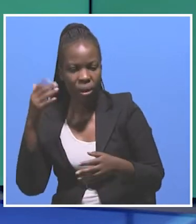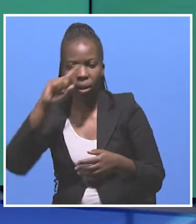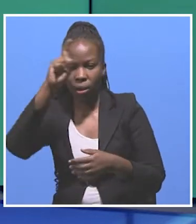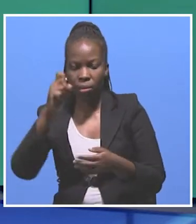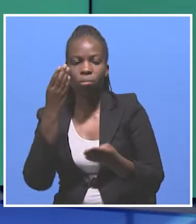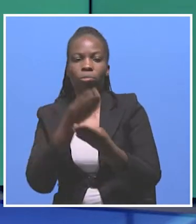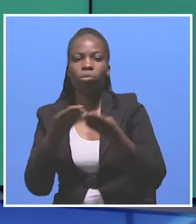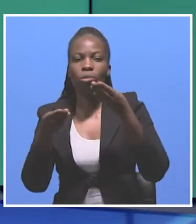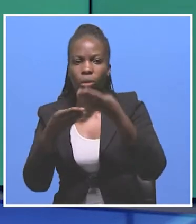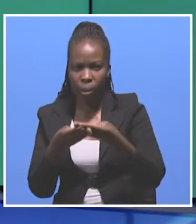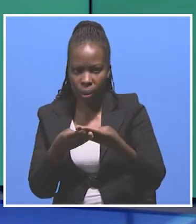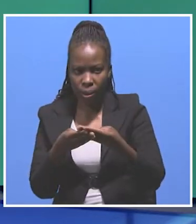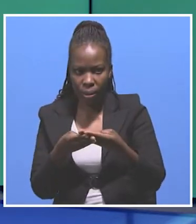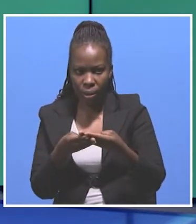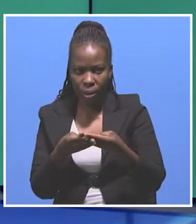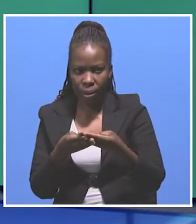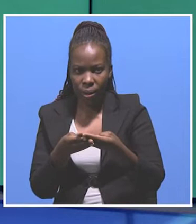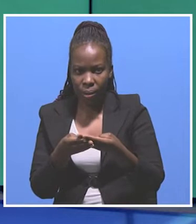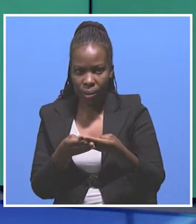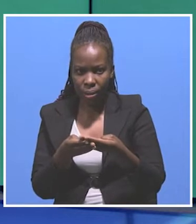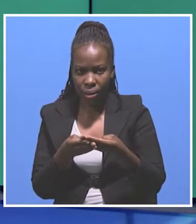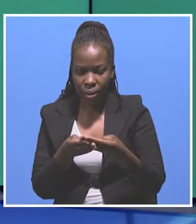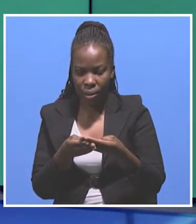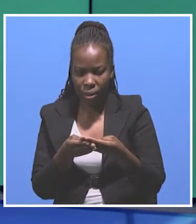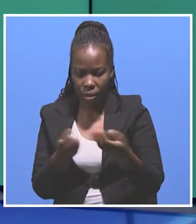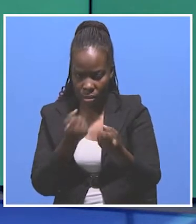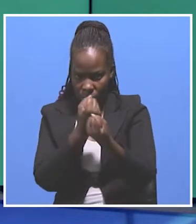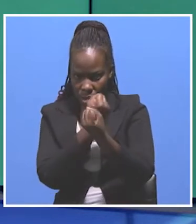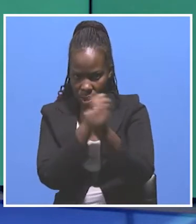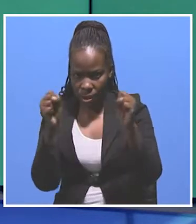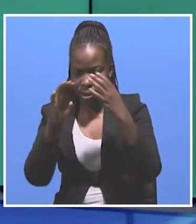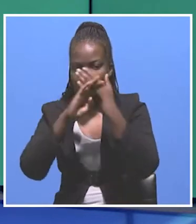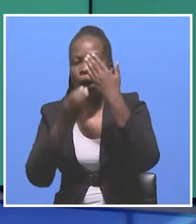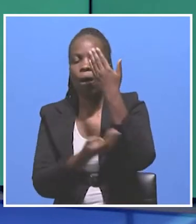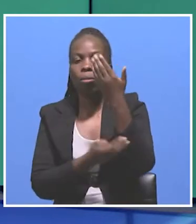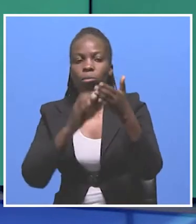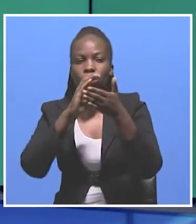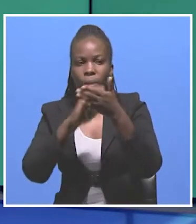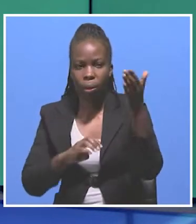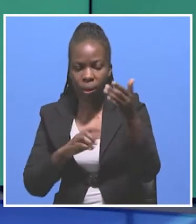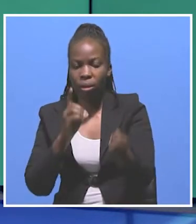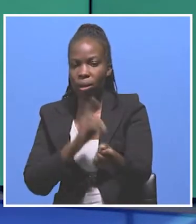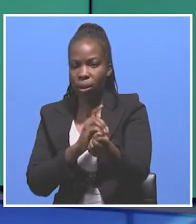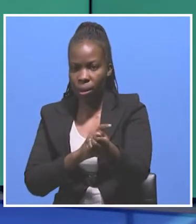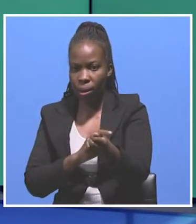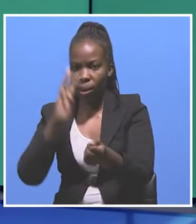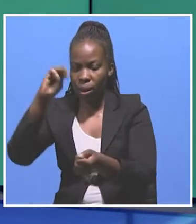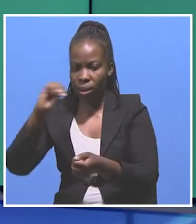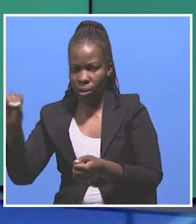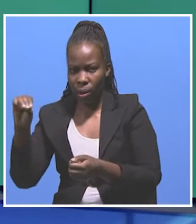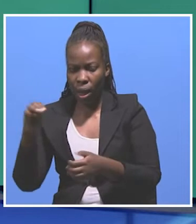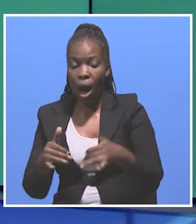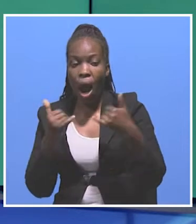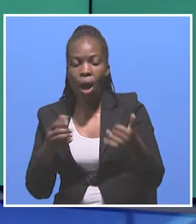with regards to the promotion of safe terminations of pregnancy. We are with Dr. Whyson Munga. Now,